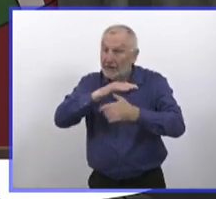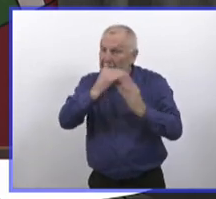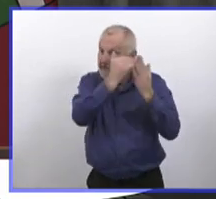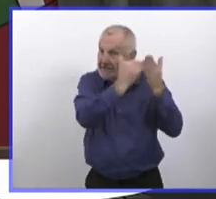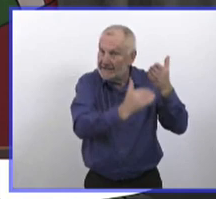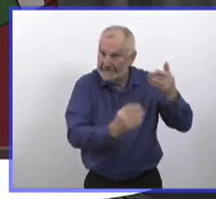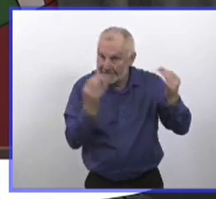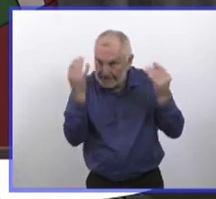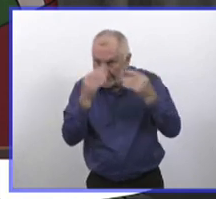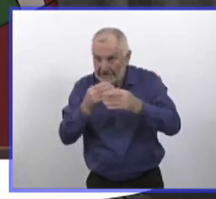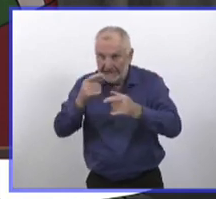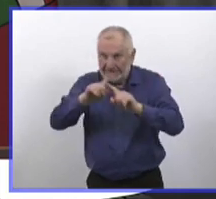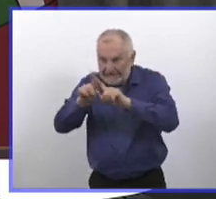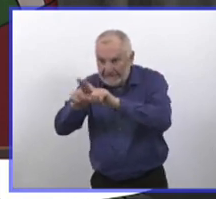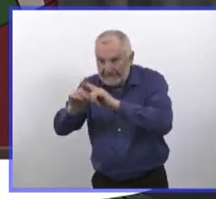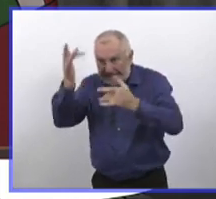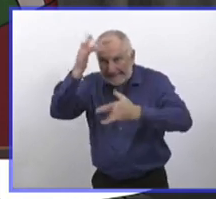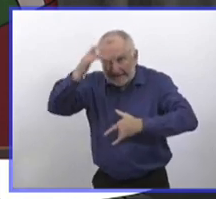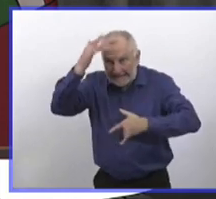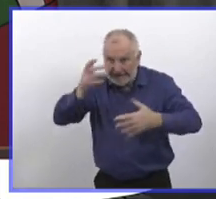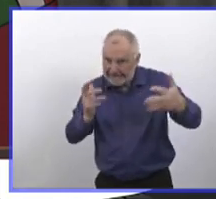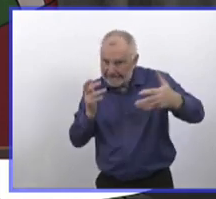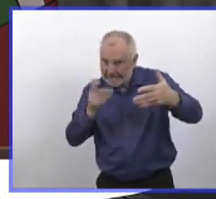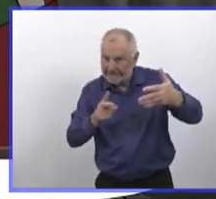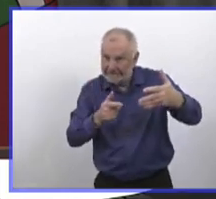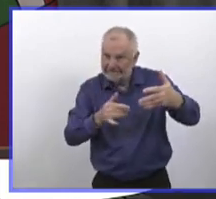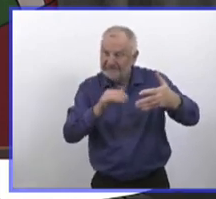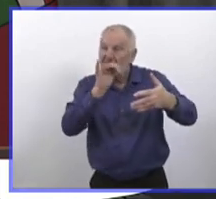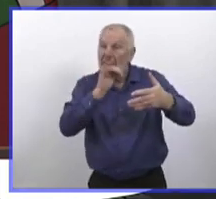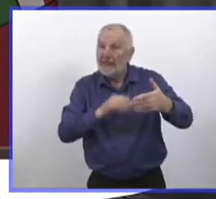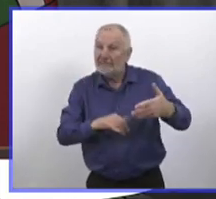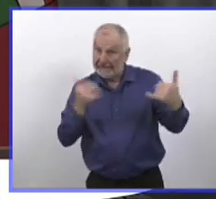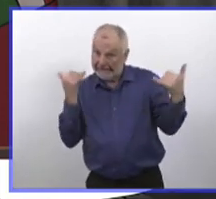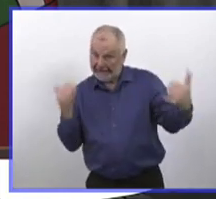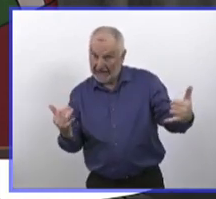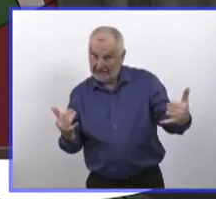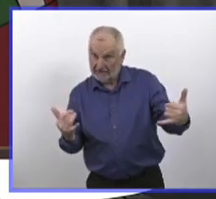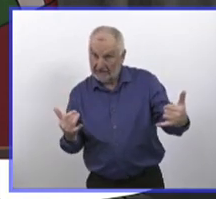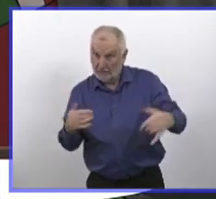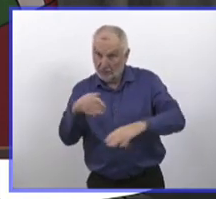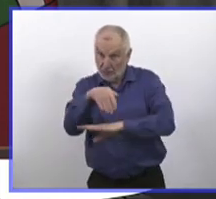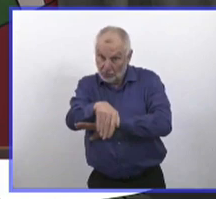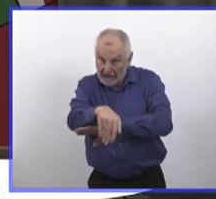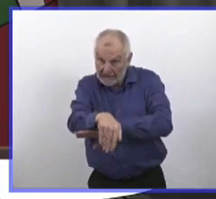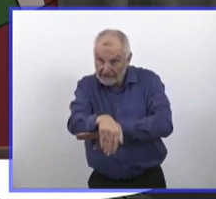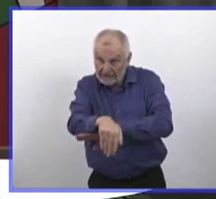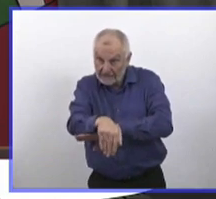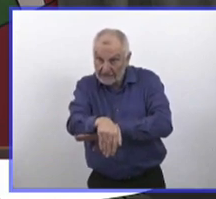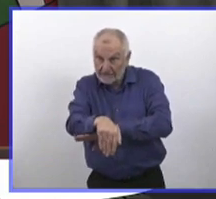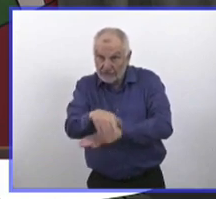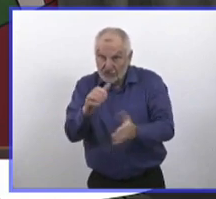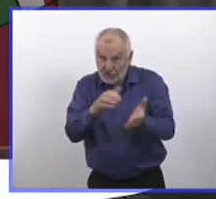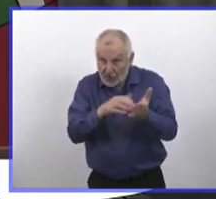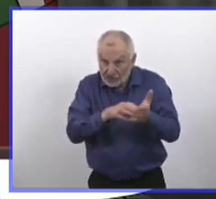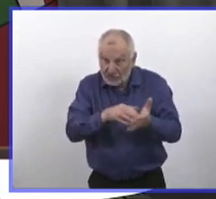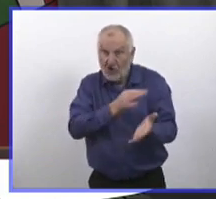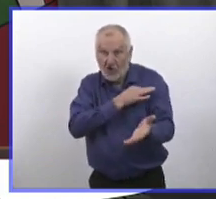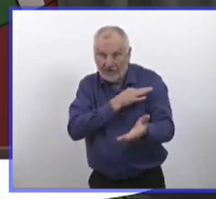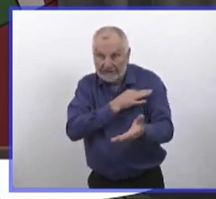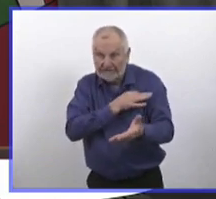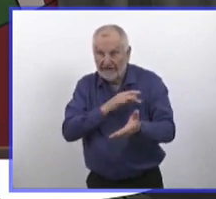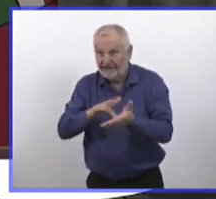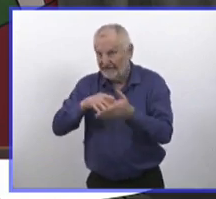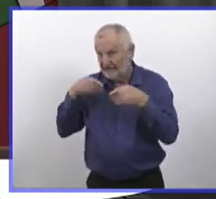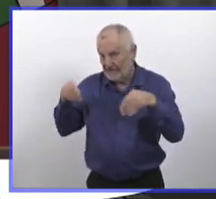plan to meet, I believe the plan is this evening, with the pharmacies and clinics that will be receiving the first